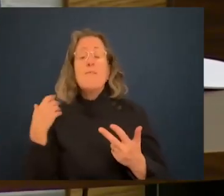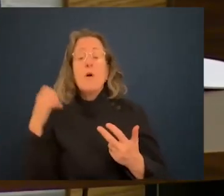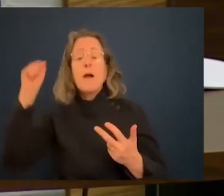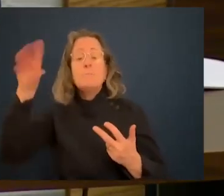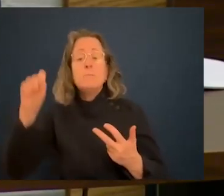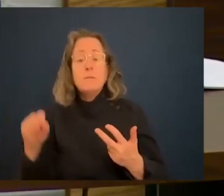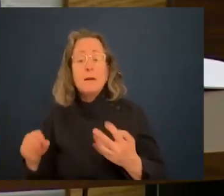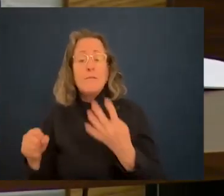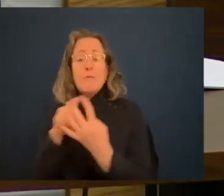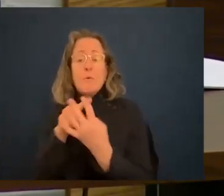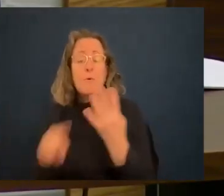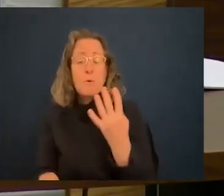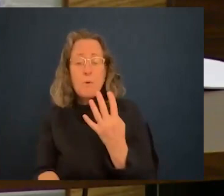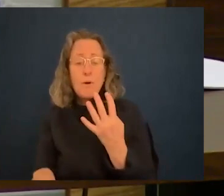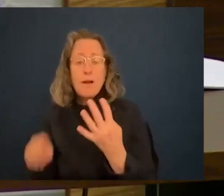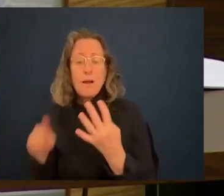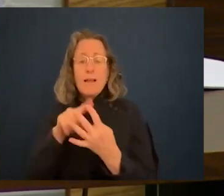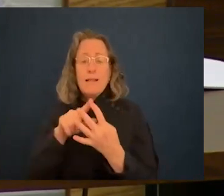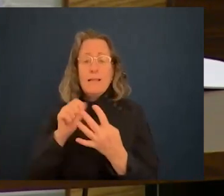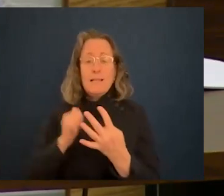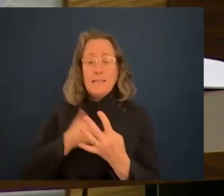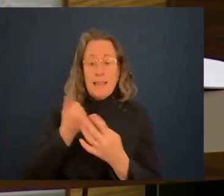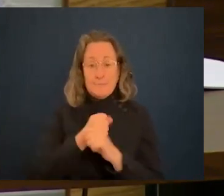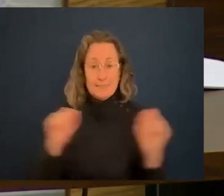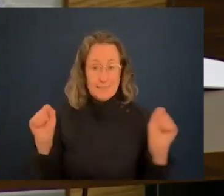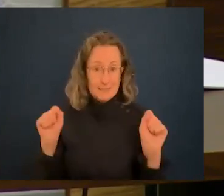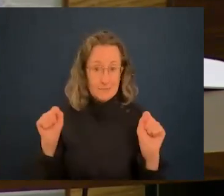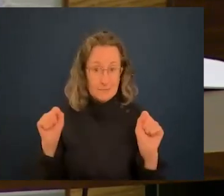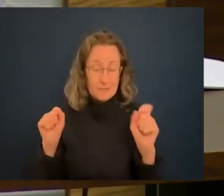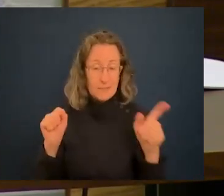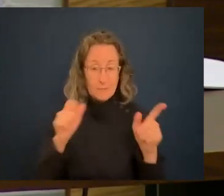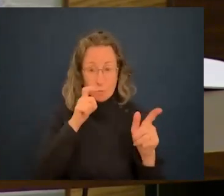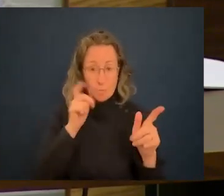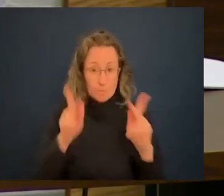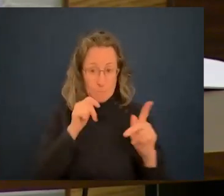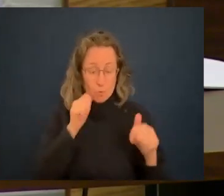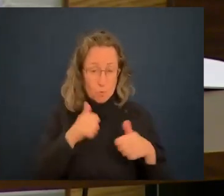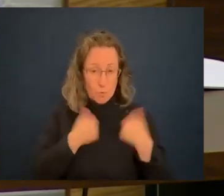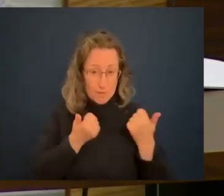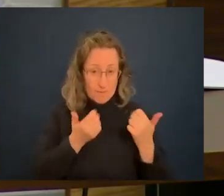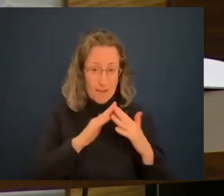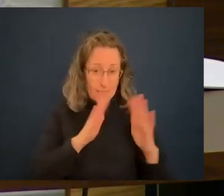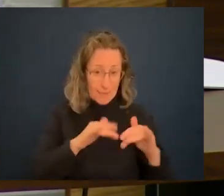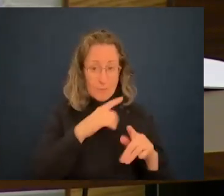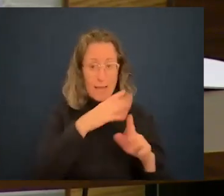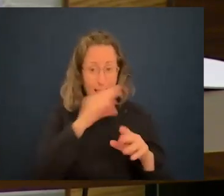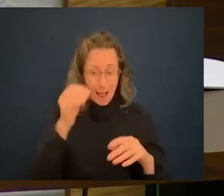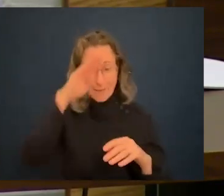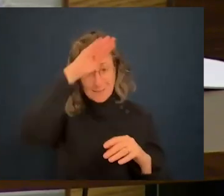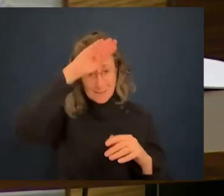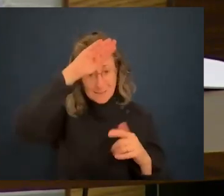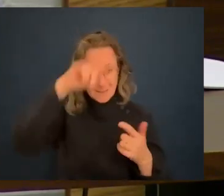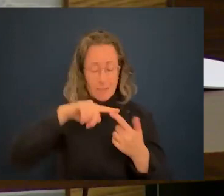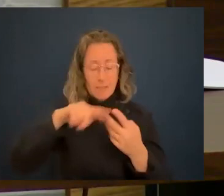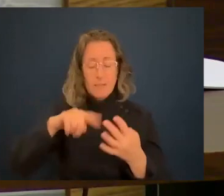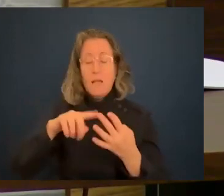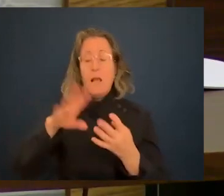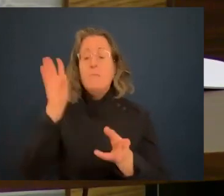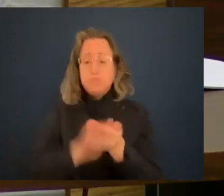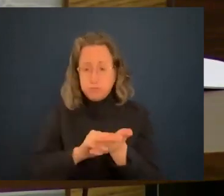the life safety of occupants of the occupants and firefighters confining and extinguishing the